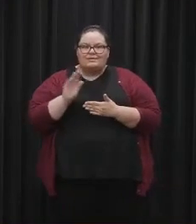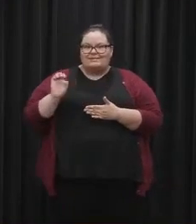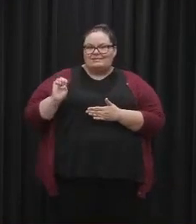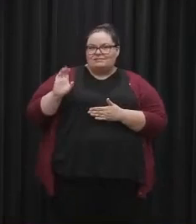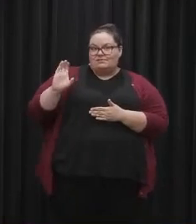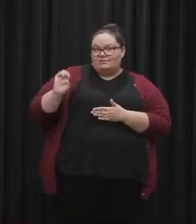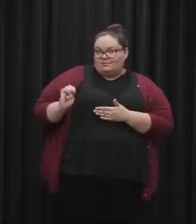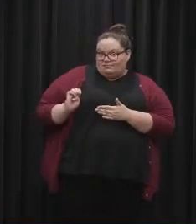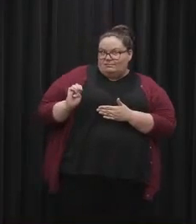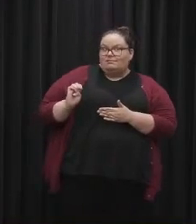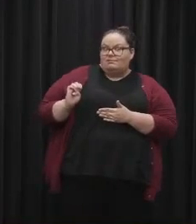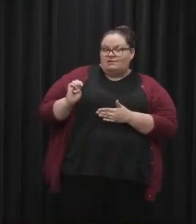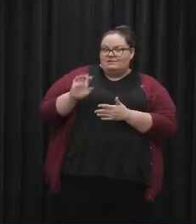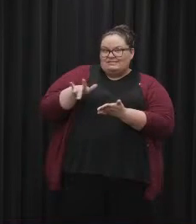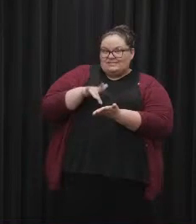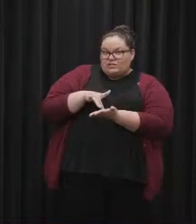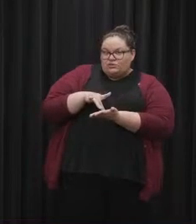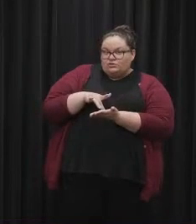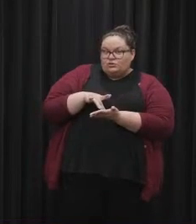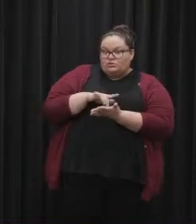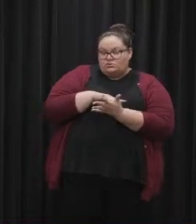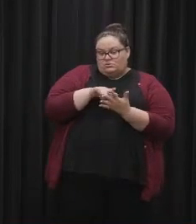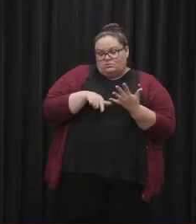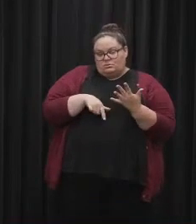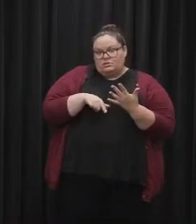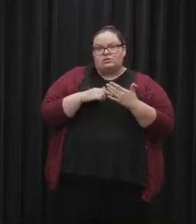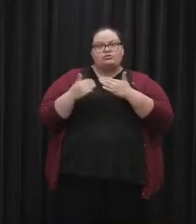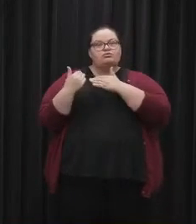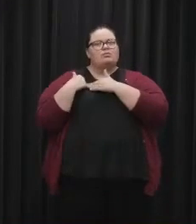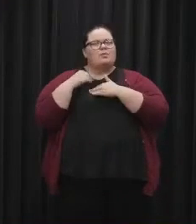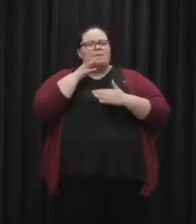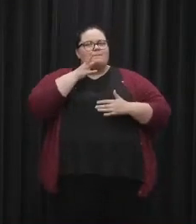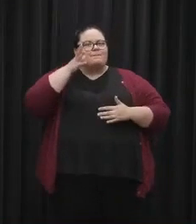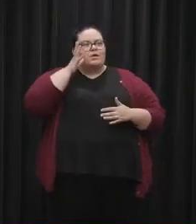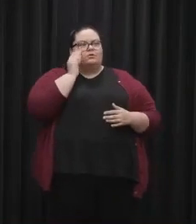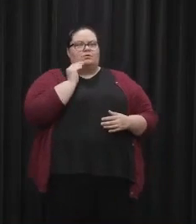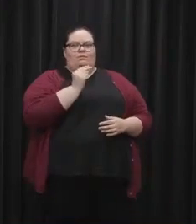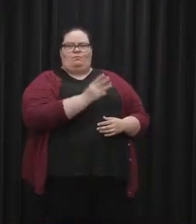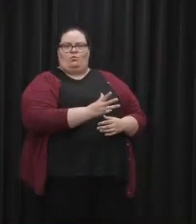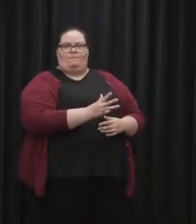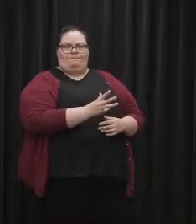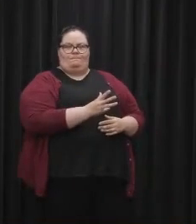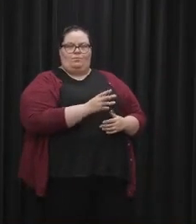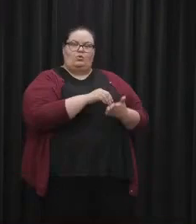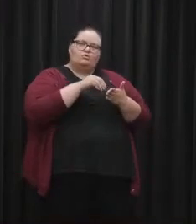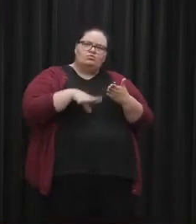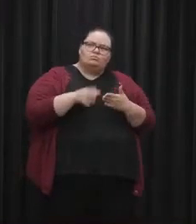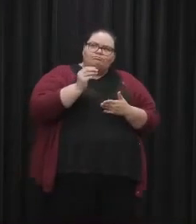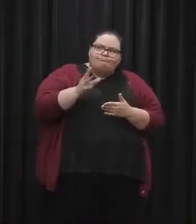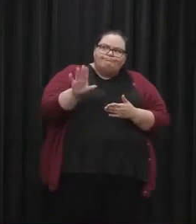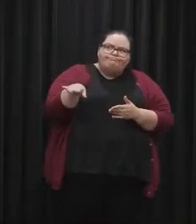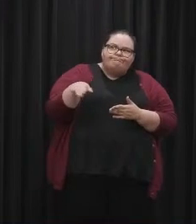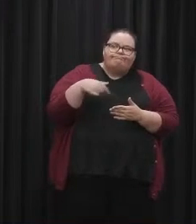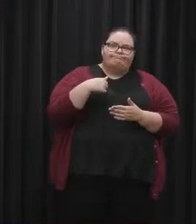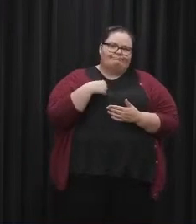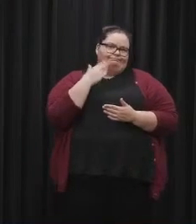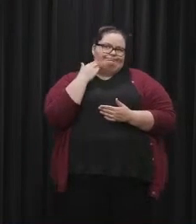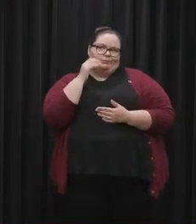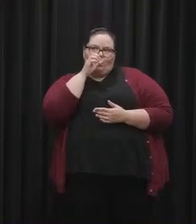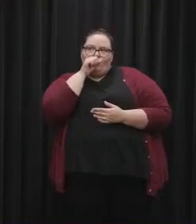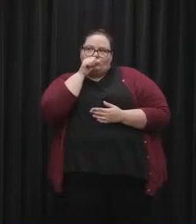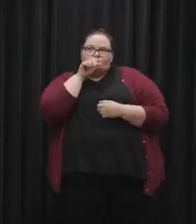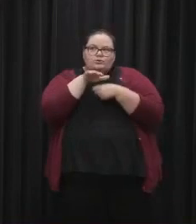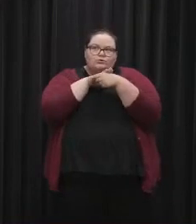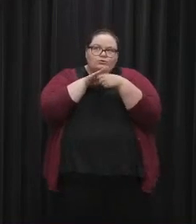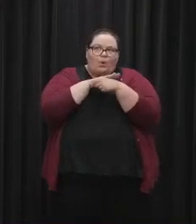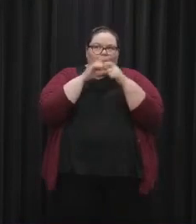early childhood learning institutions, and it is the responsibility of the parents, guardian, or student to inform the teacher upon their return